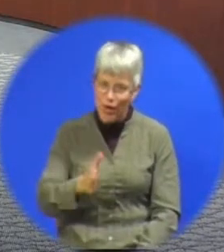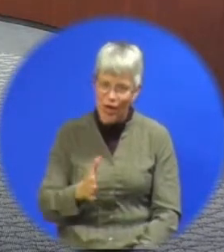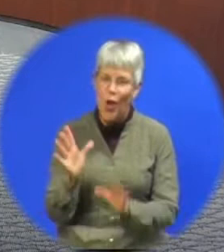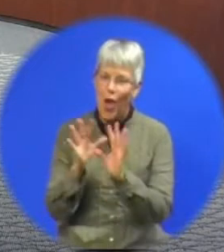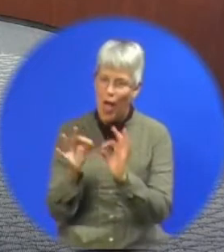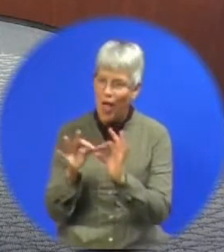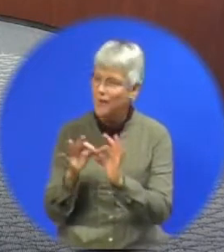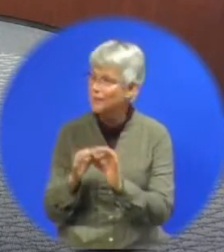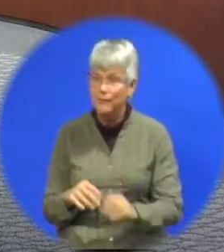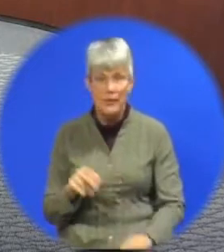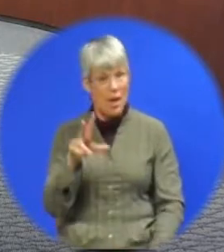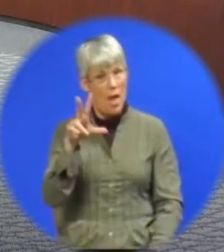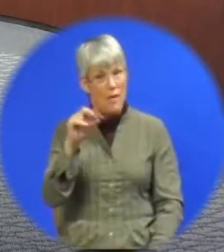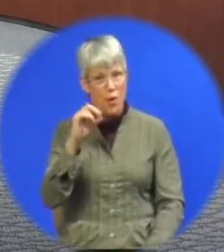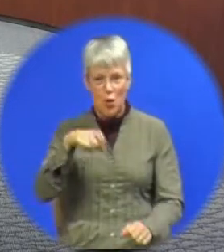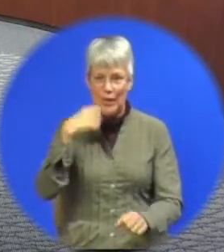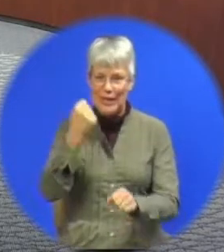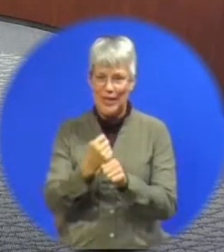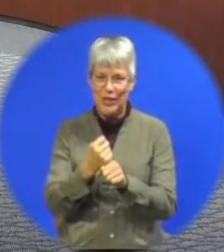30 years.